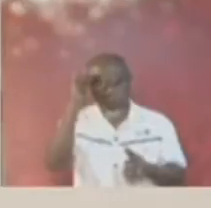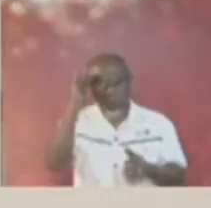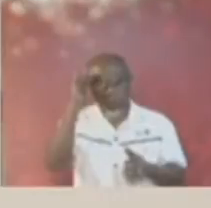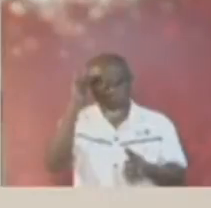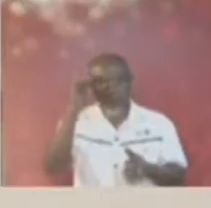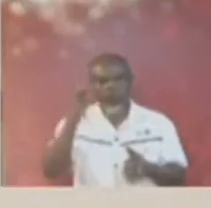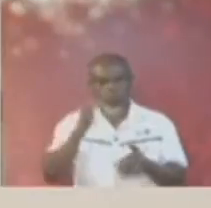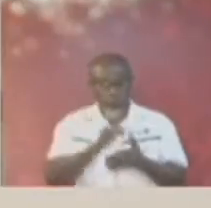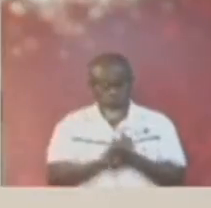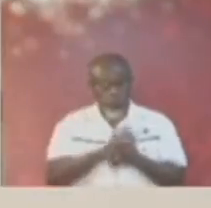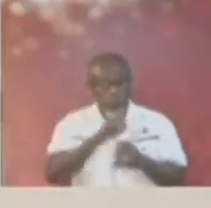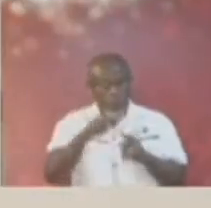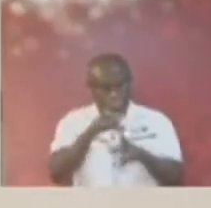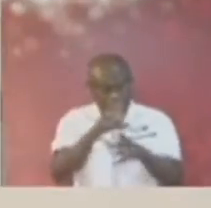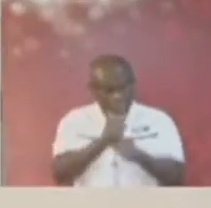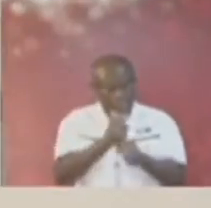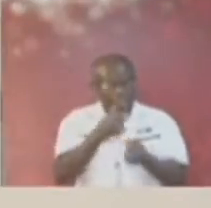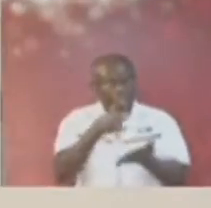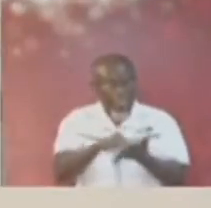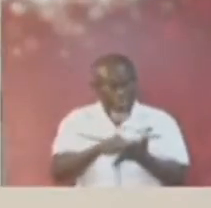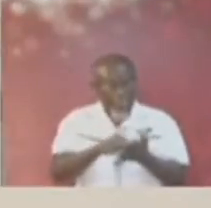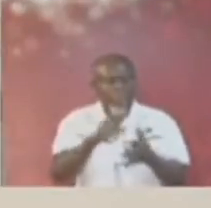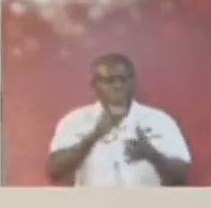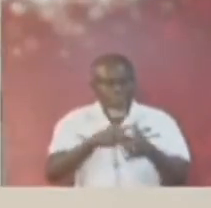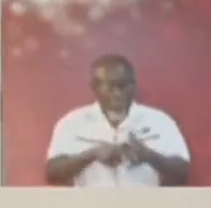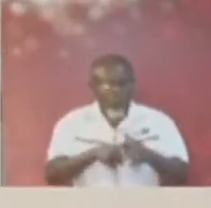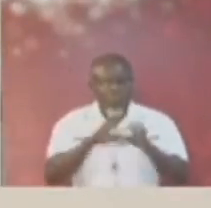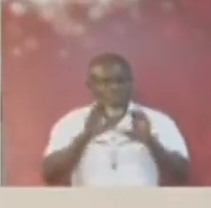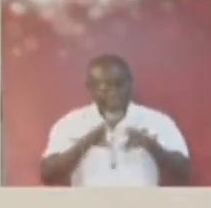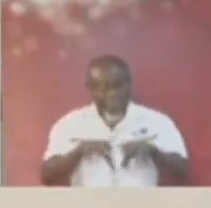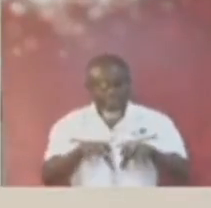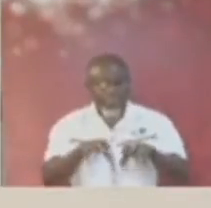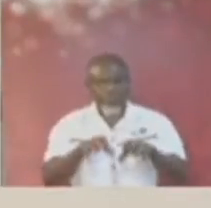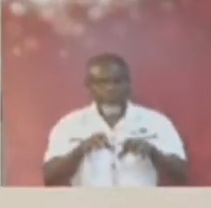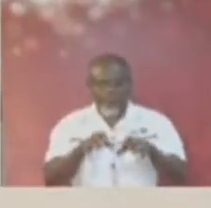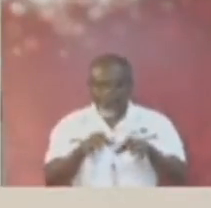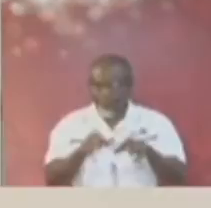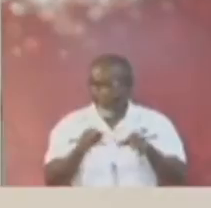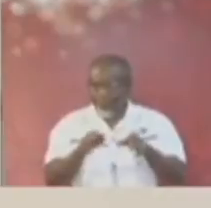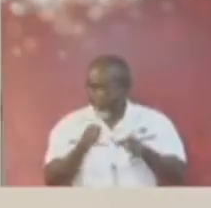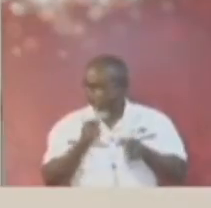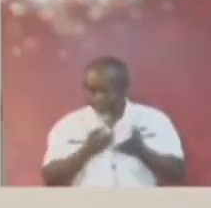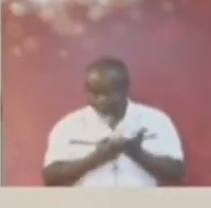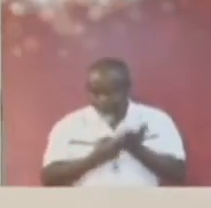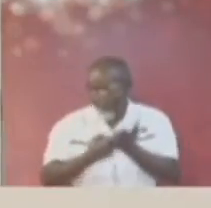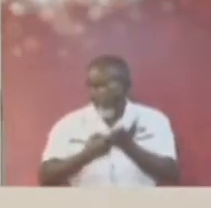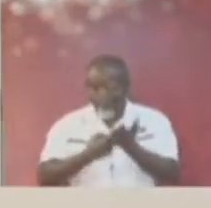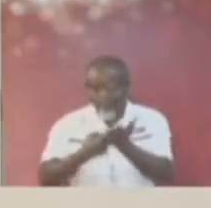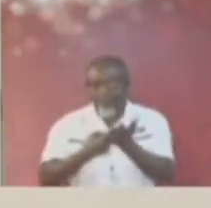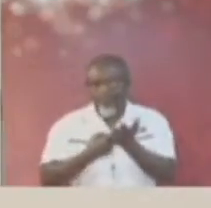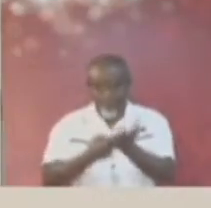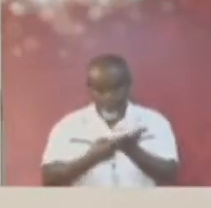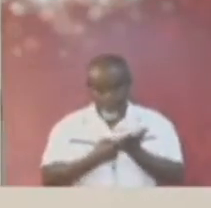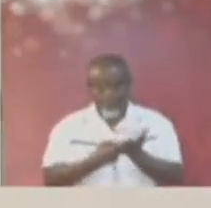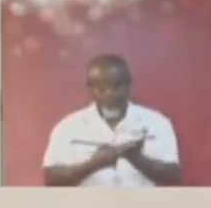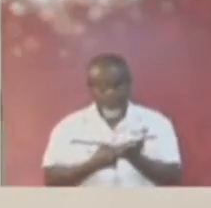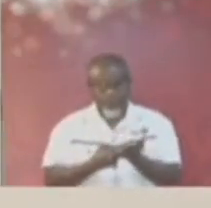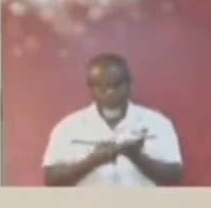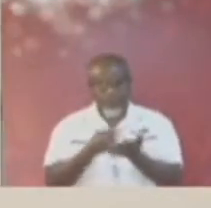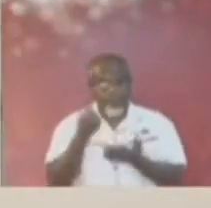desk of the CMO, we'll be able to facilitate as needed. Now, I want to perhaps